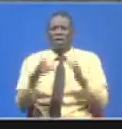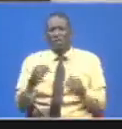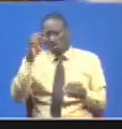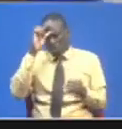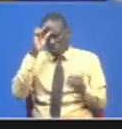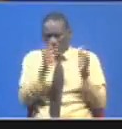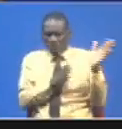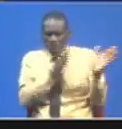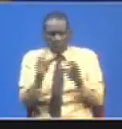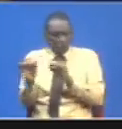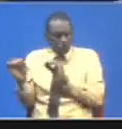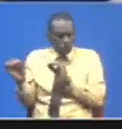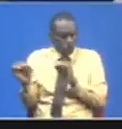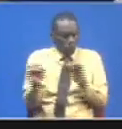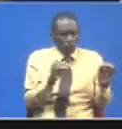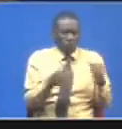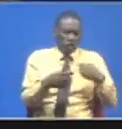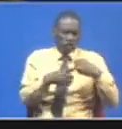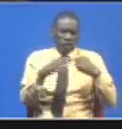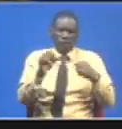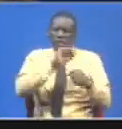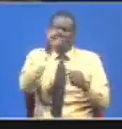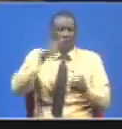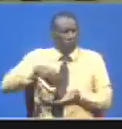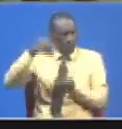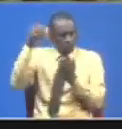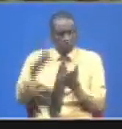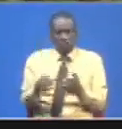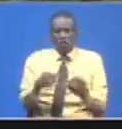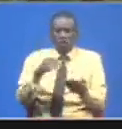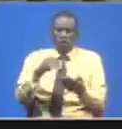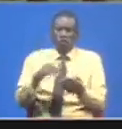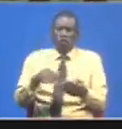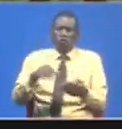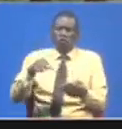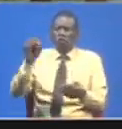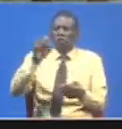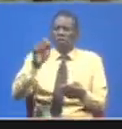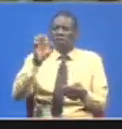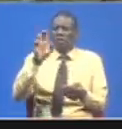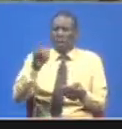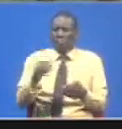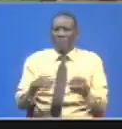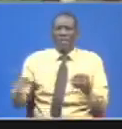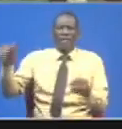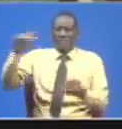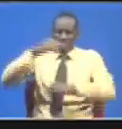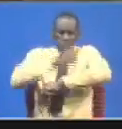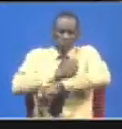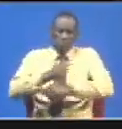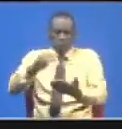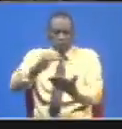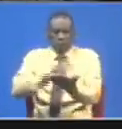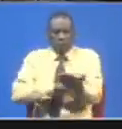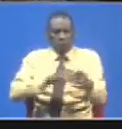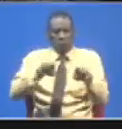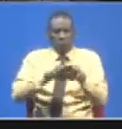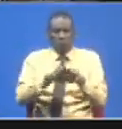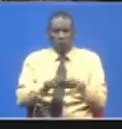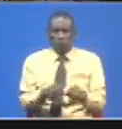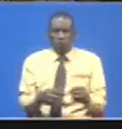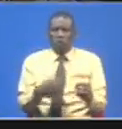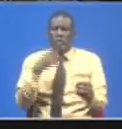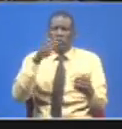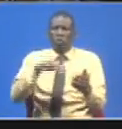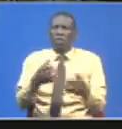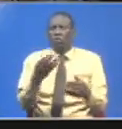is to transition 60% of the learners to STEM pathways in senior school. The report also reveals that just